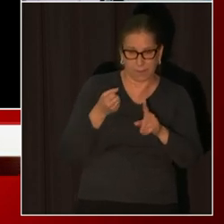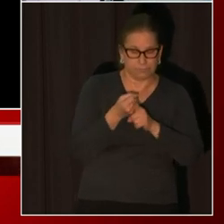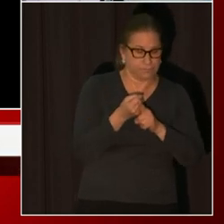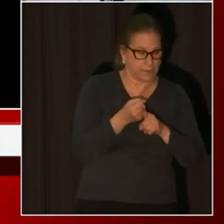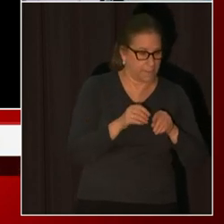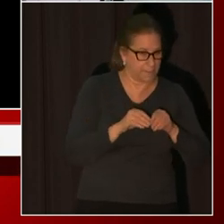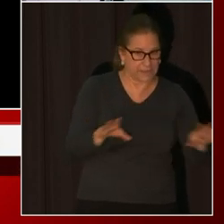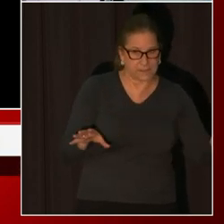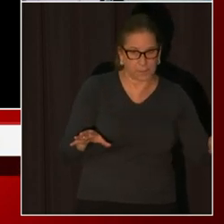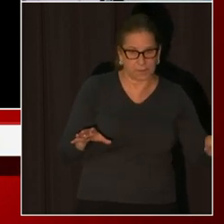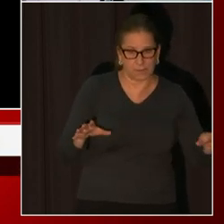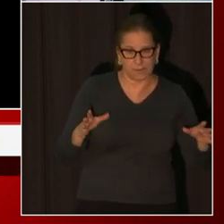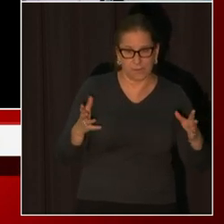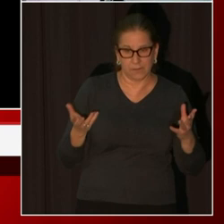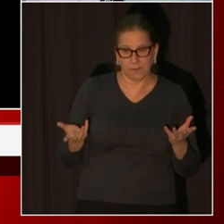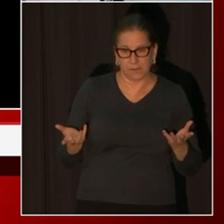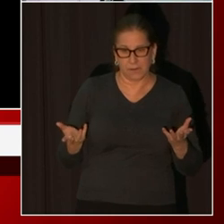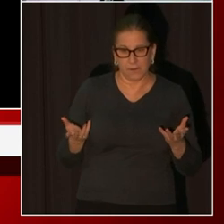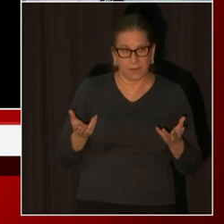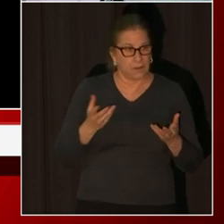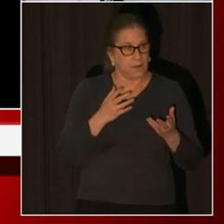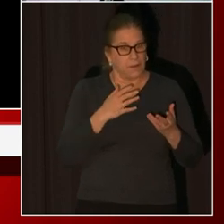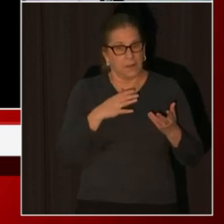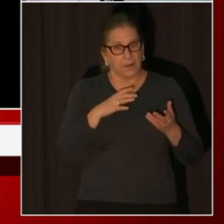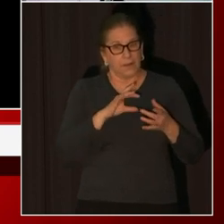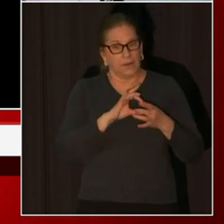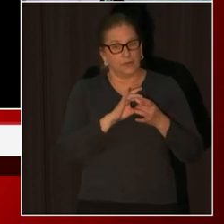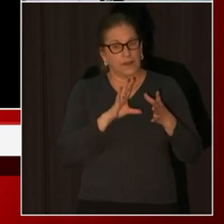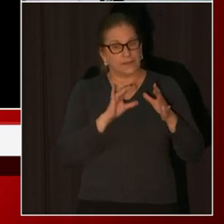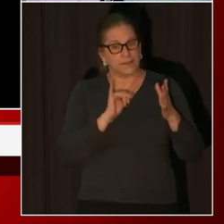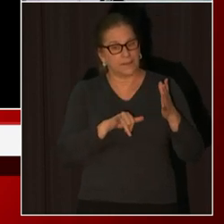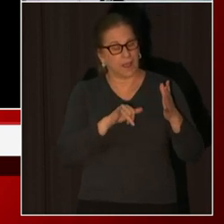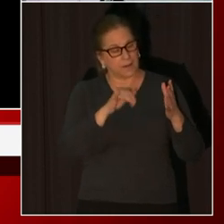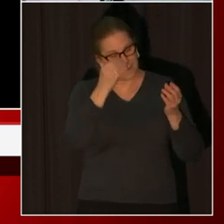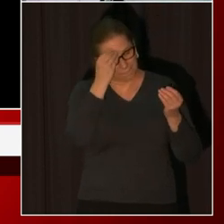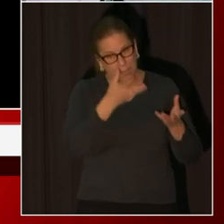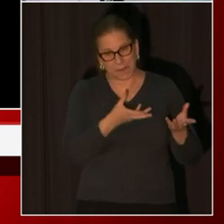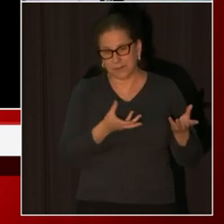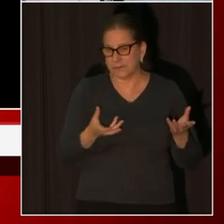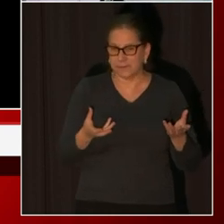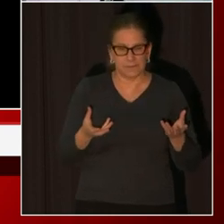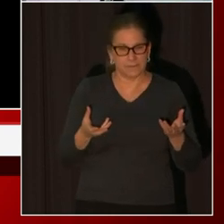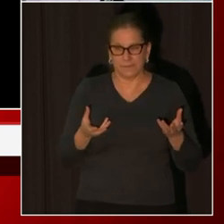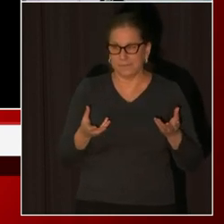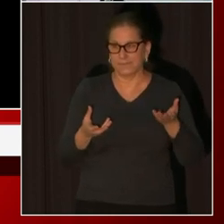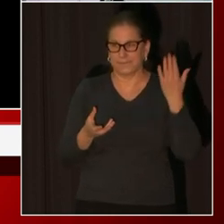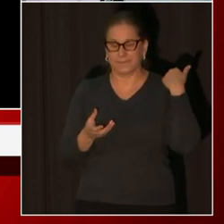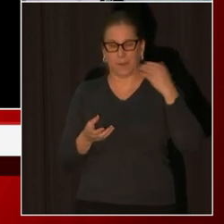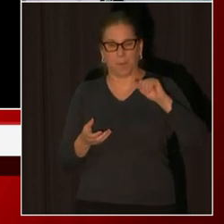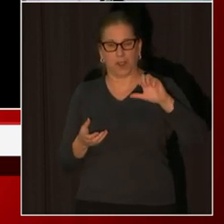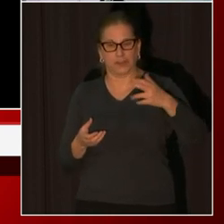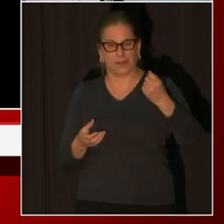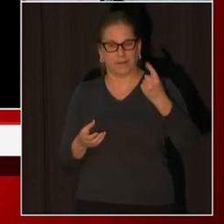budget, we had the public emergency that was declared on March the 11th. And April 24th, the CFO came back with new revenue estimates